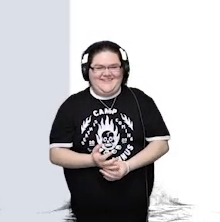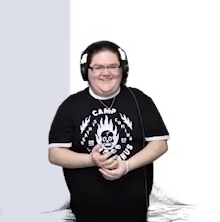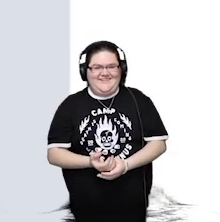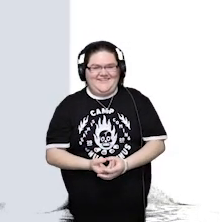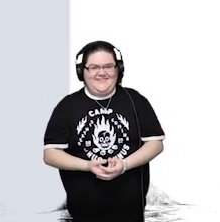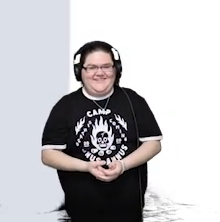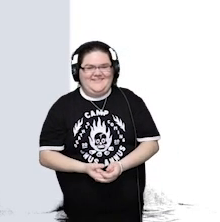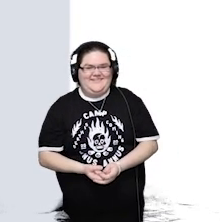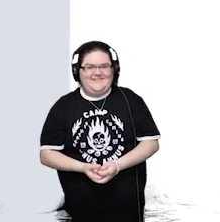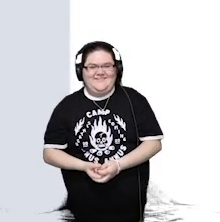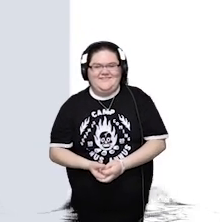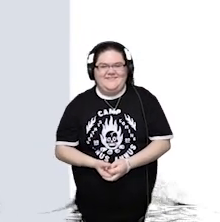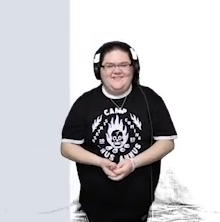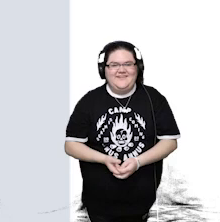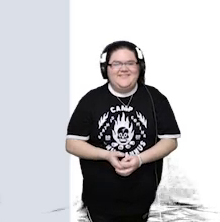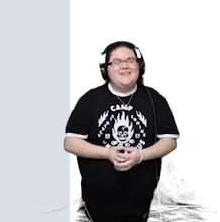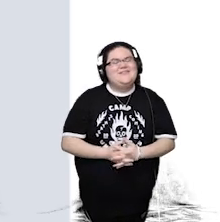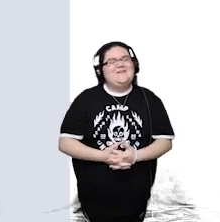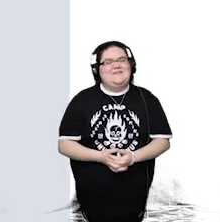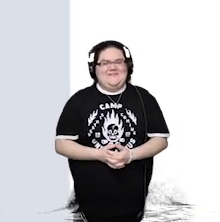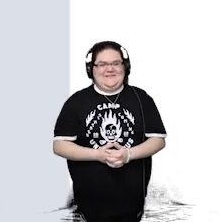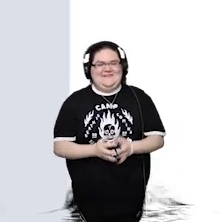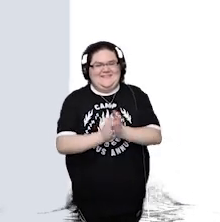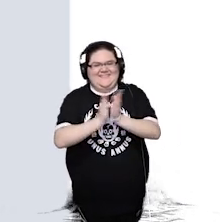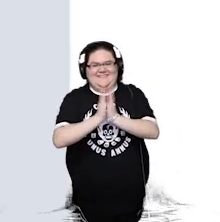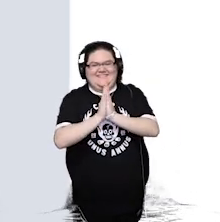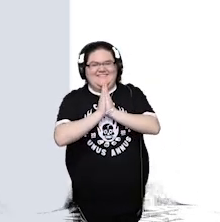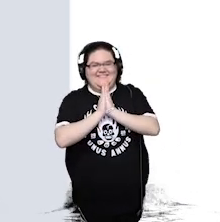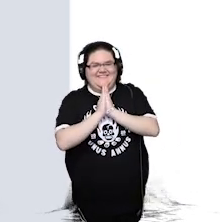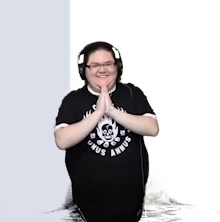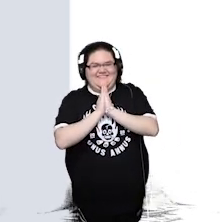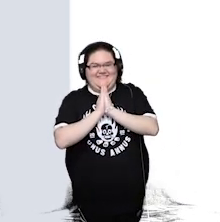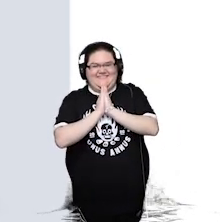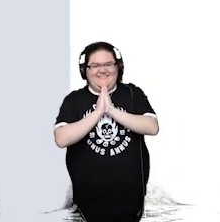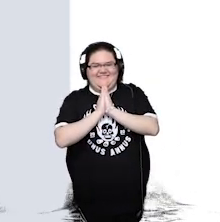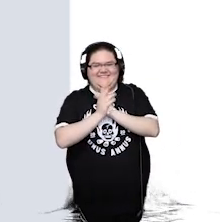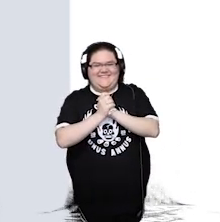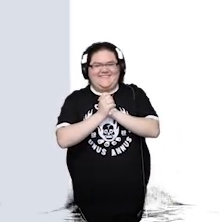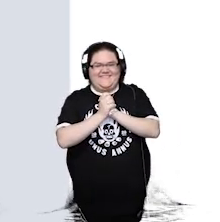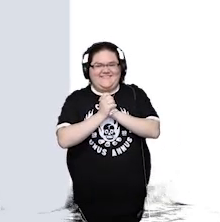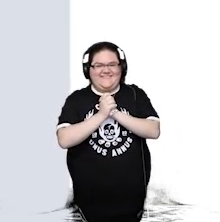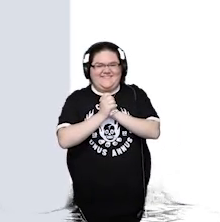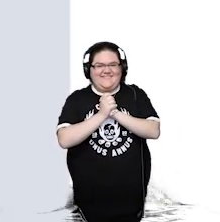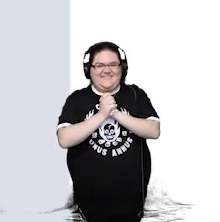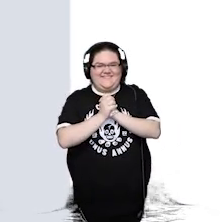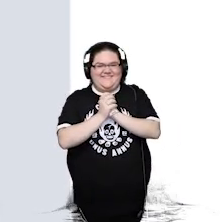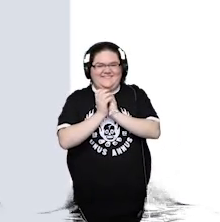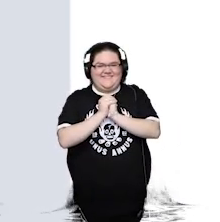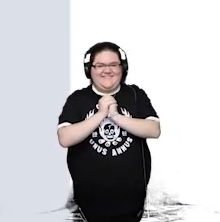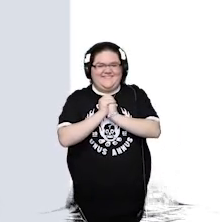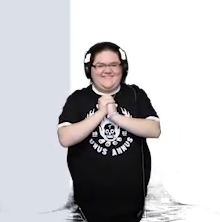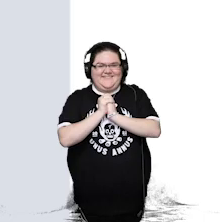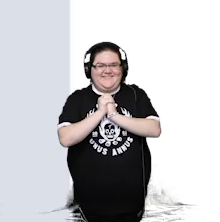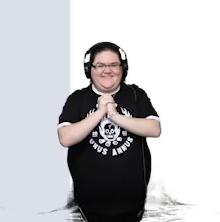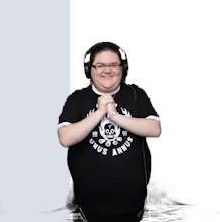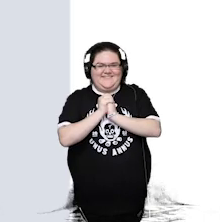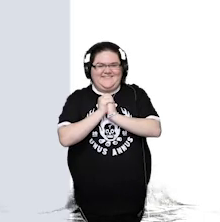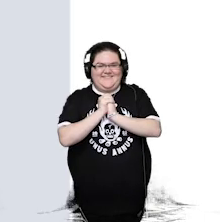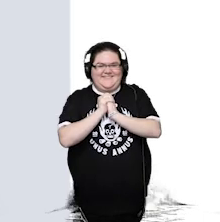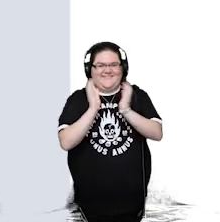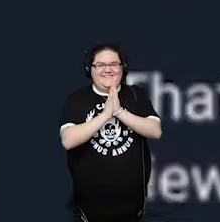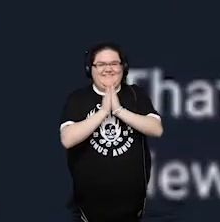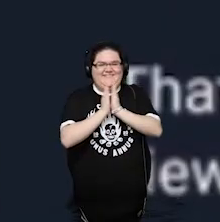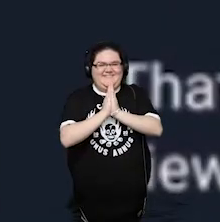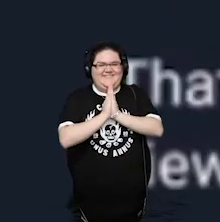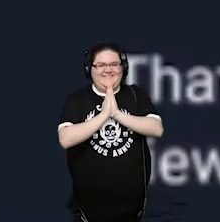you again. And of course I have it on display. It's one of the coolest things I've ever received. That's so cool. Obviously, a lot of time and effort went into it. So I'm just glad you're still around and watching the videos. I